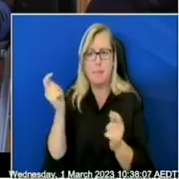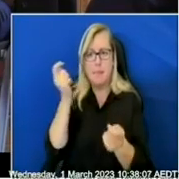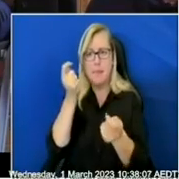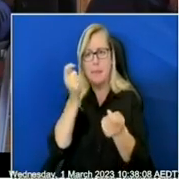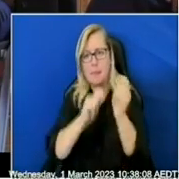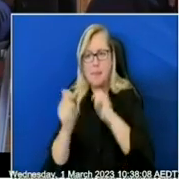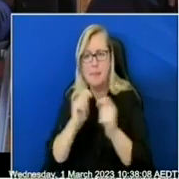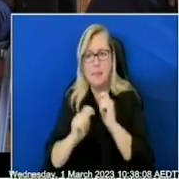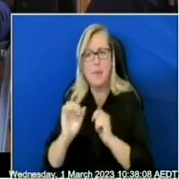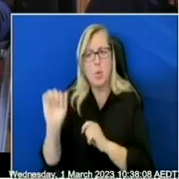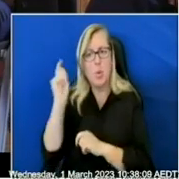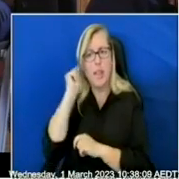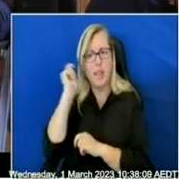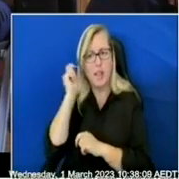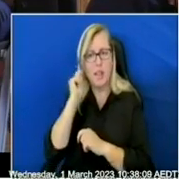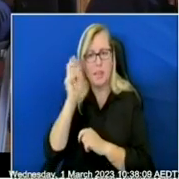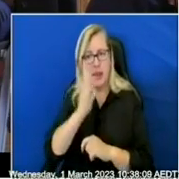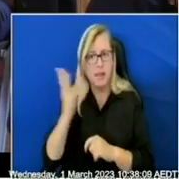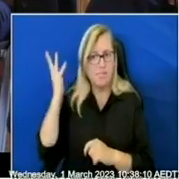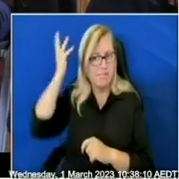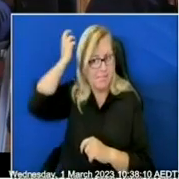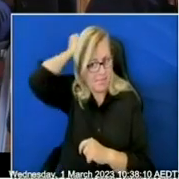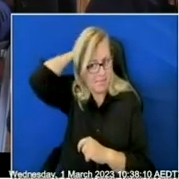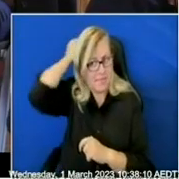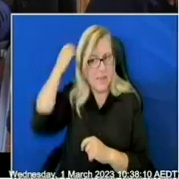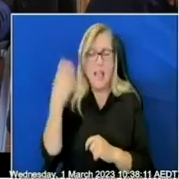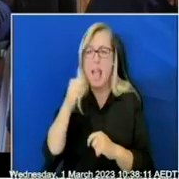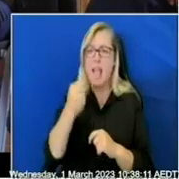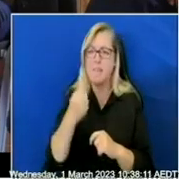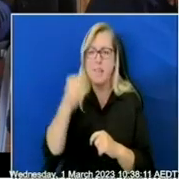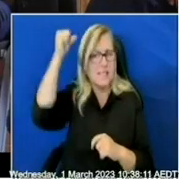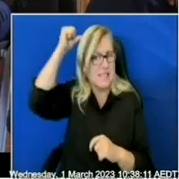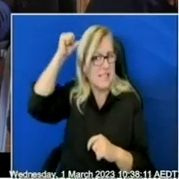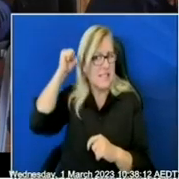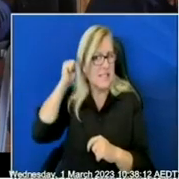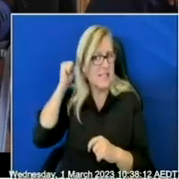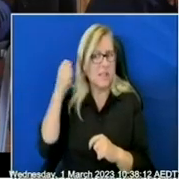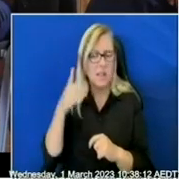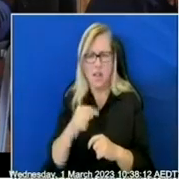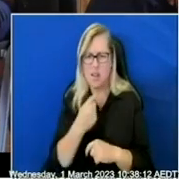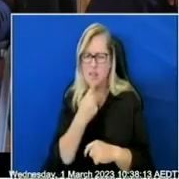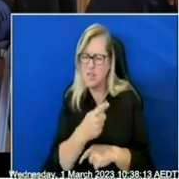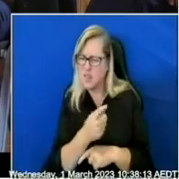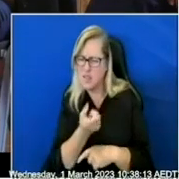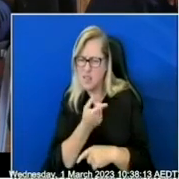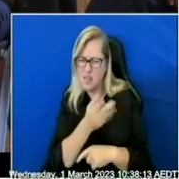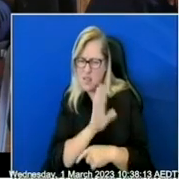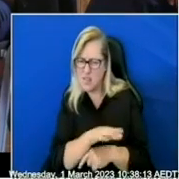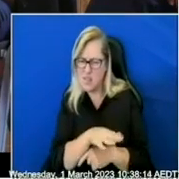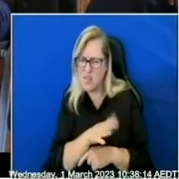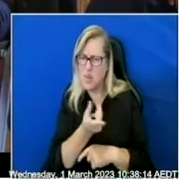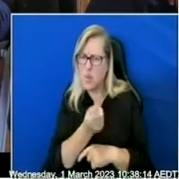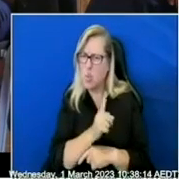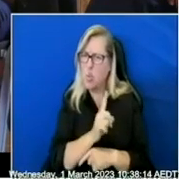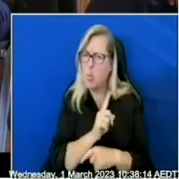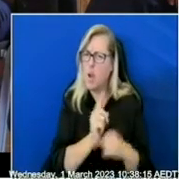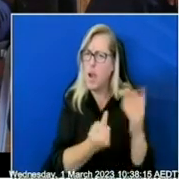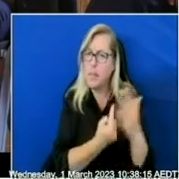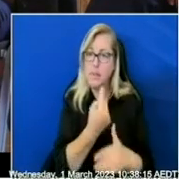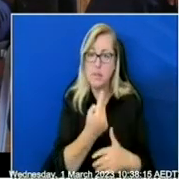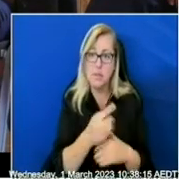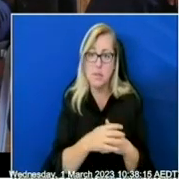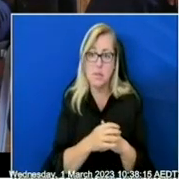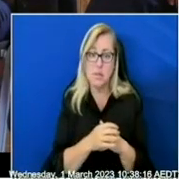there's this big scar on the back of her head and I said, Mum, what's that? What happened there? And she went really, really